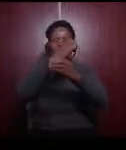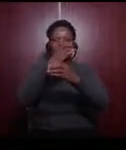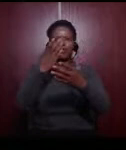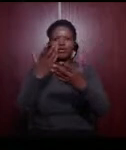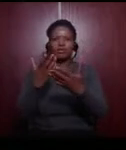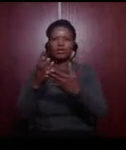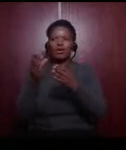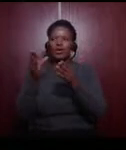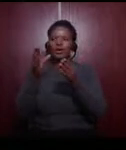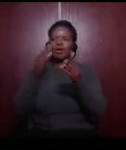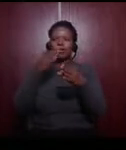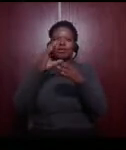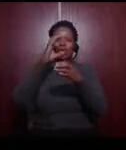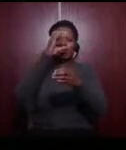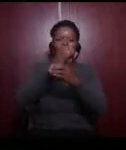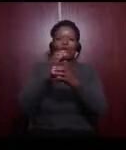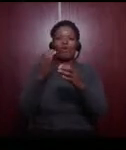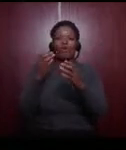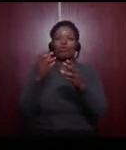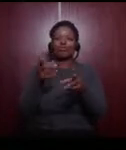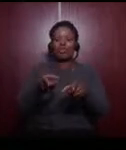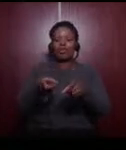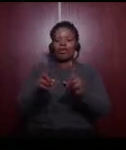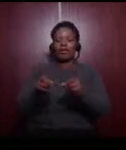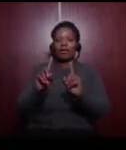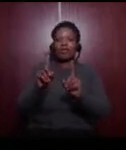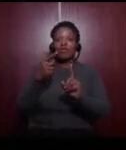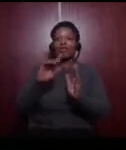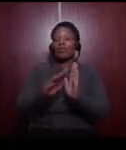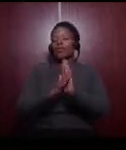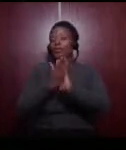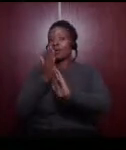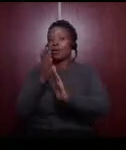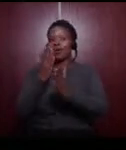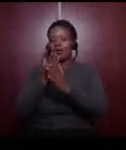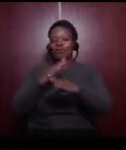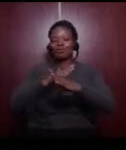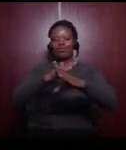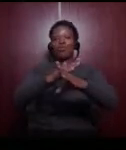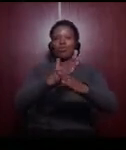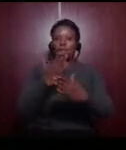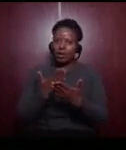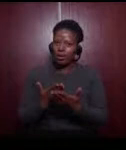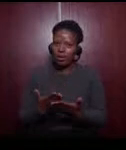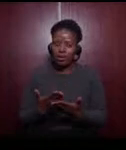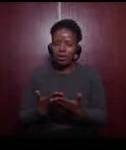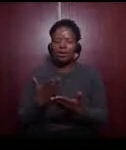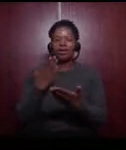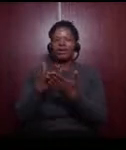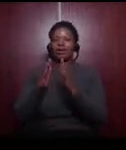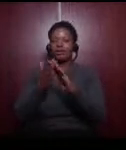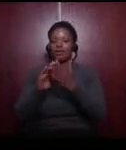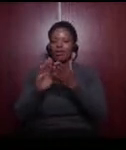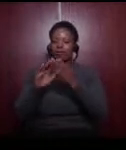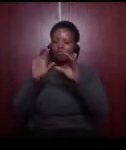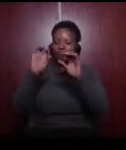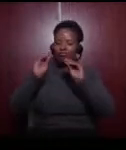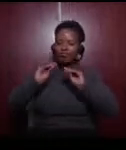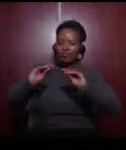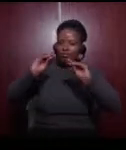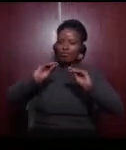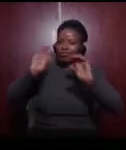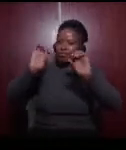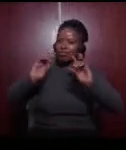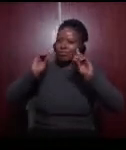ba reduce I risk ye disaster. So ngaleyo ndlela ama communities azoba educated ukuthi abe resilient as